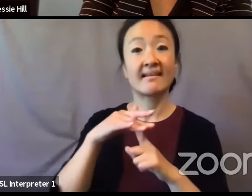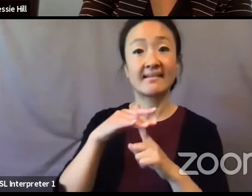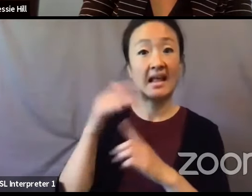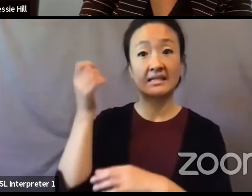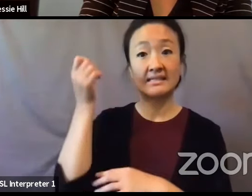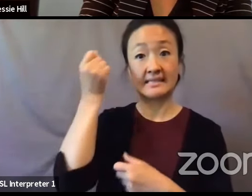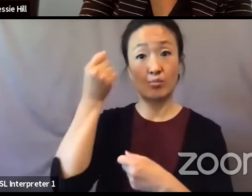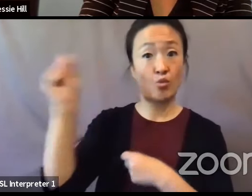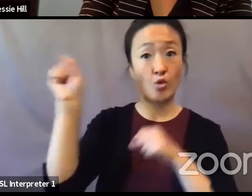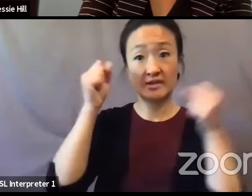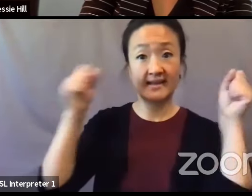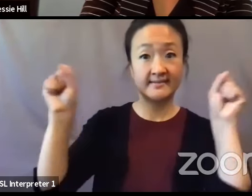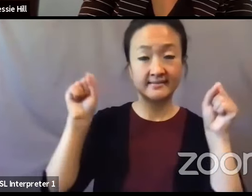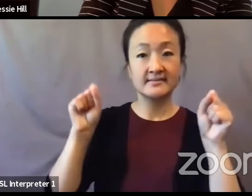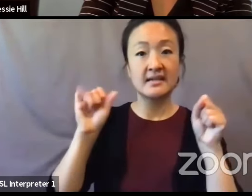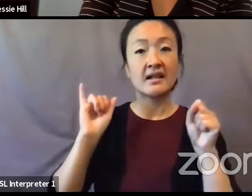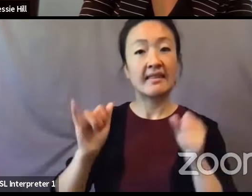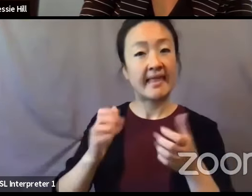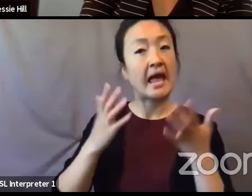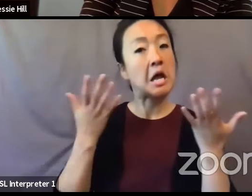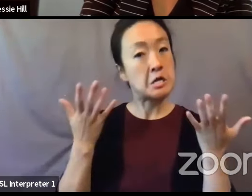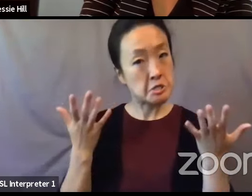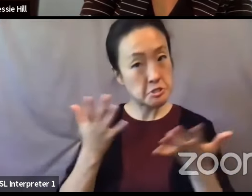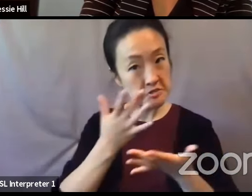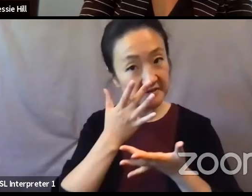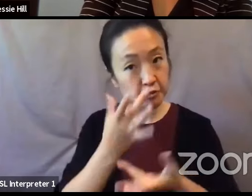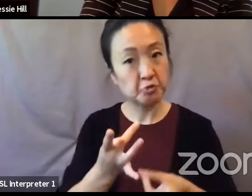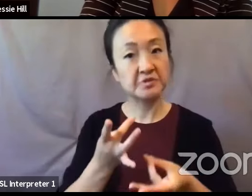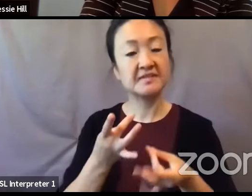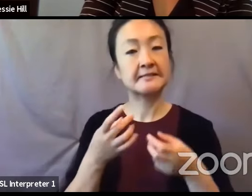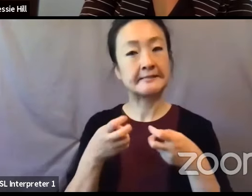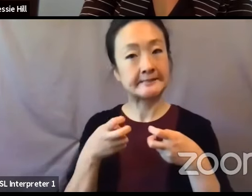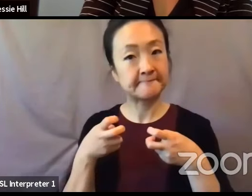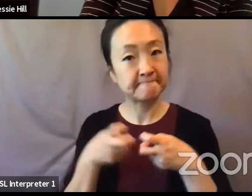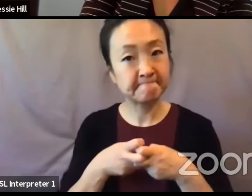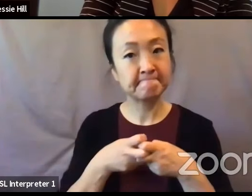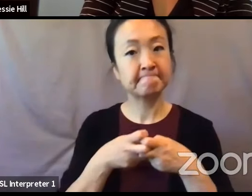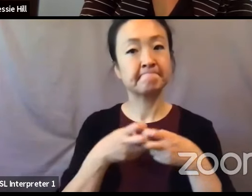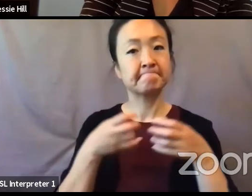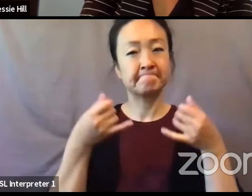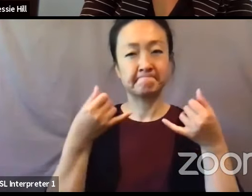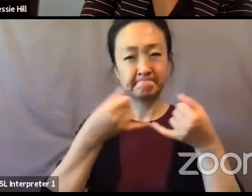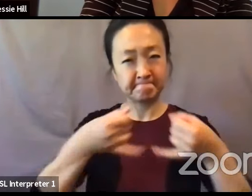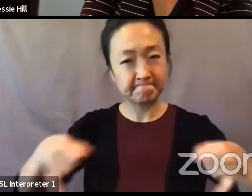that creates an interesting, difficult line